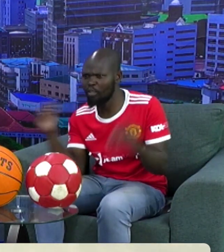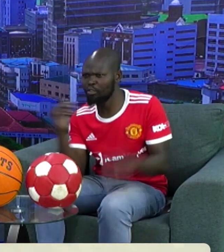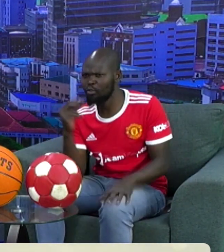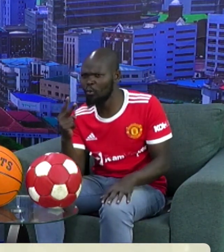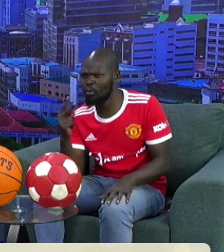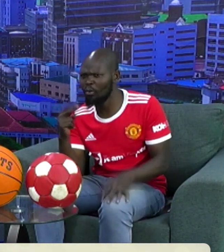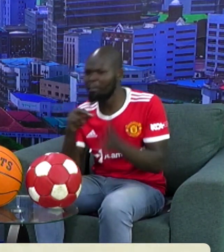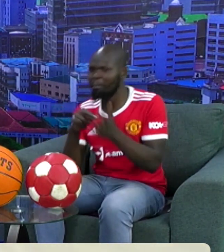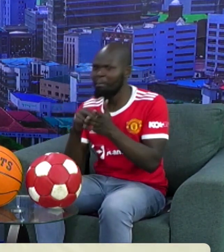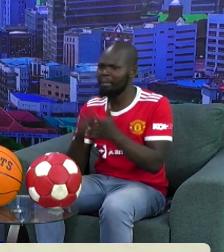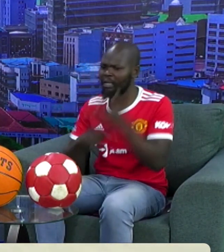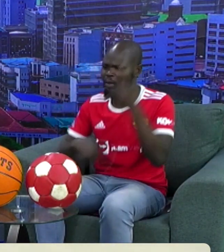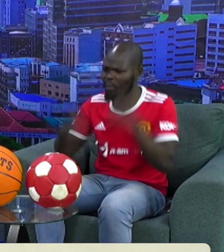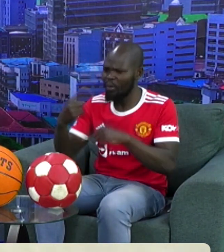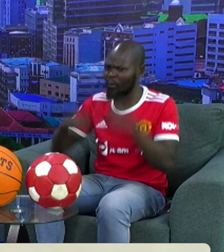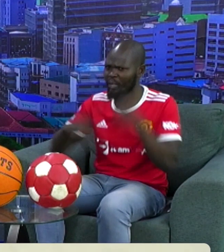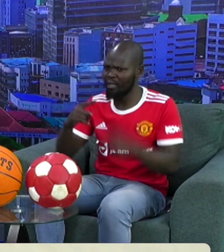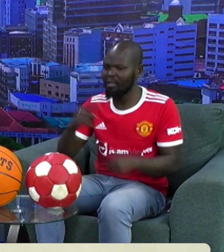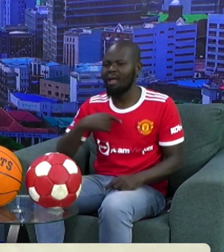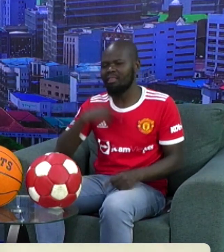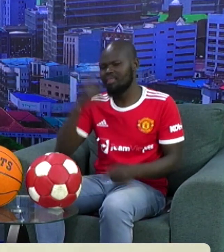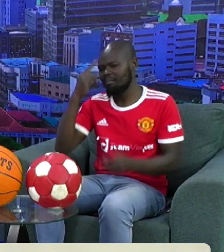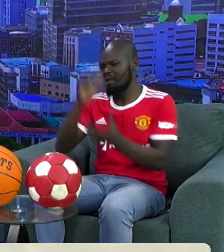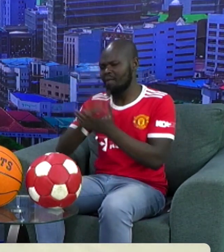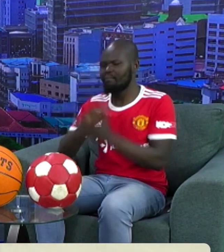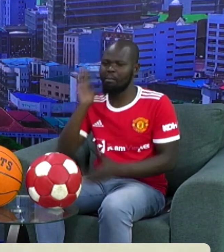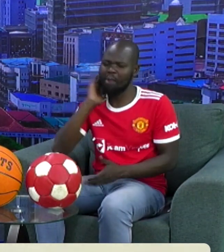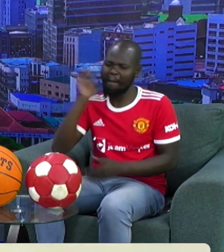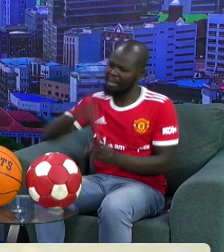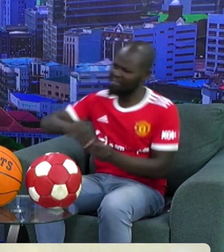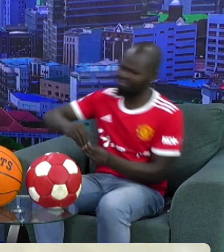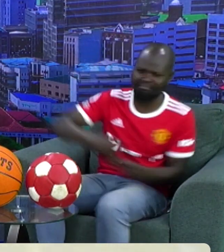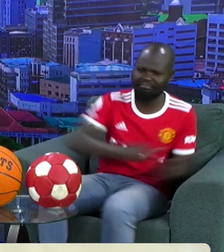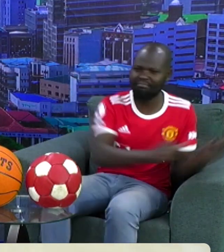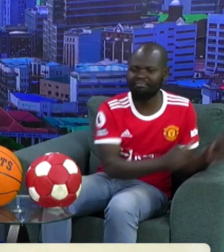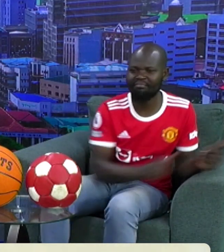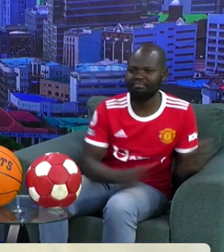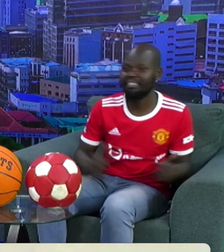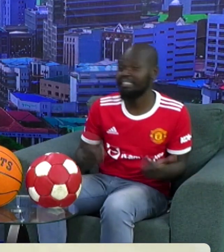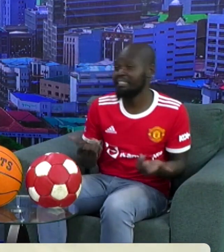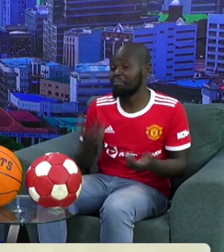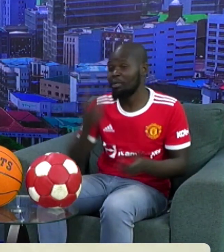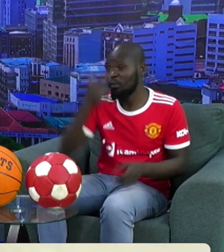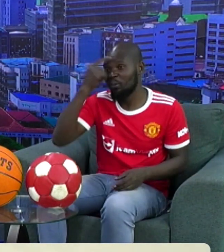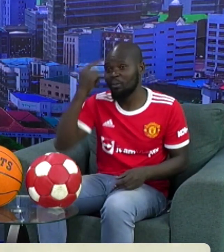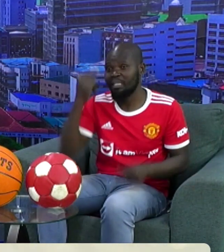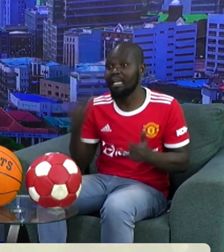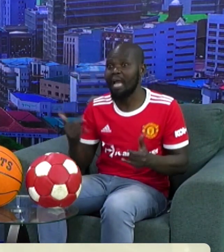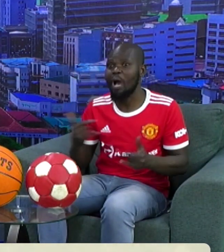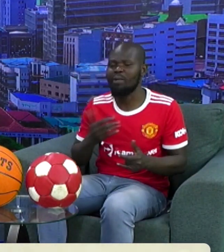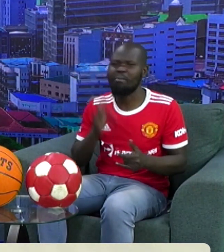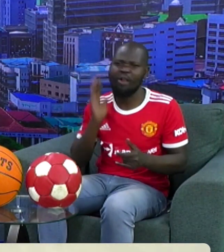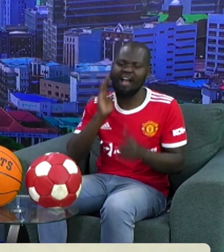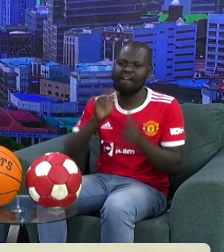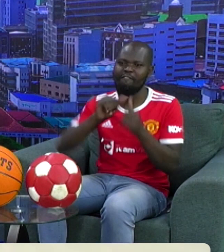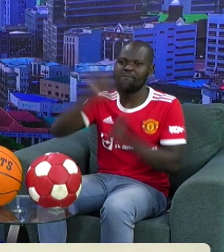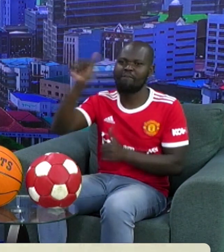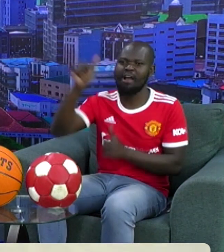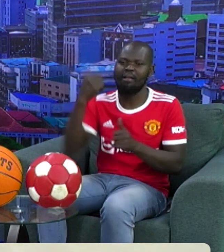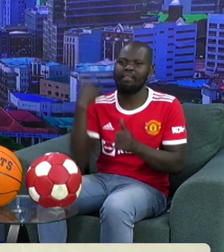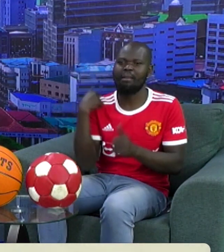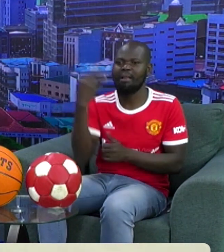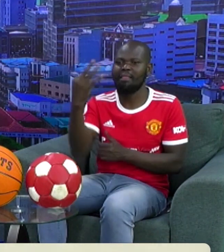1 and drawn 2, but I believe Moranga must thrash Bidco this time round,